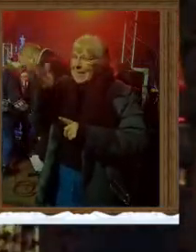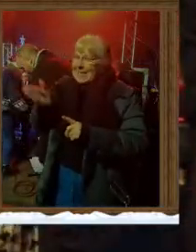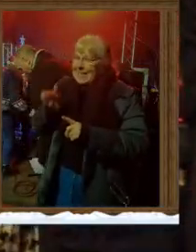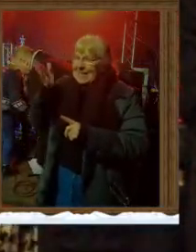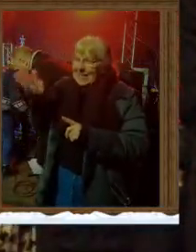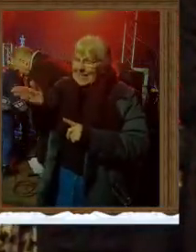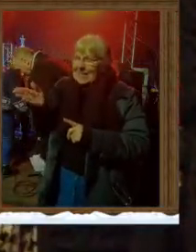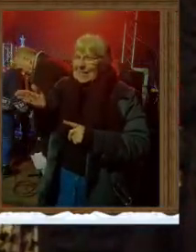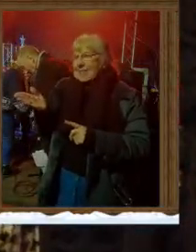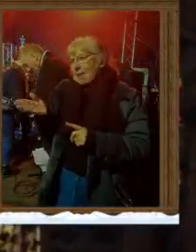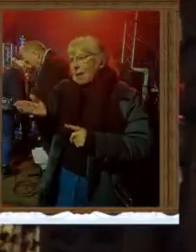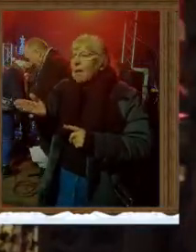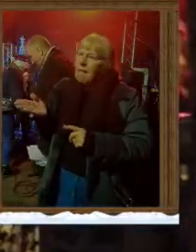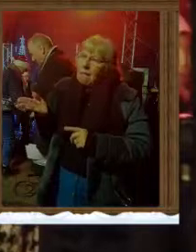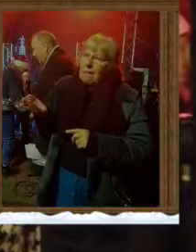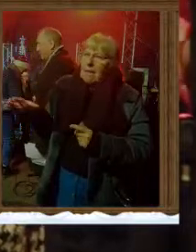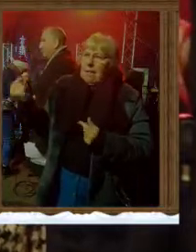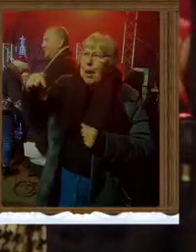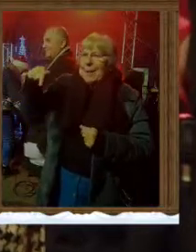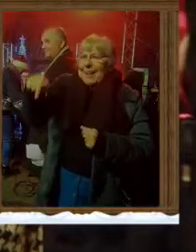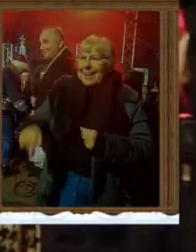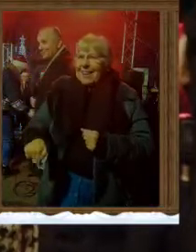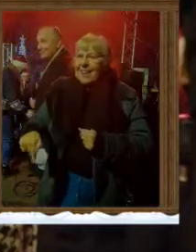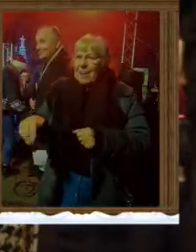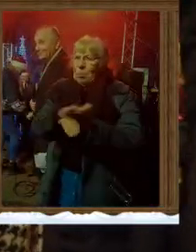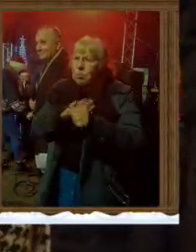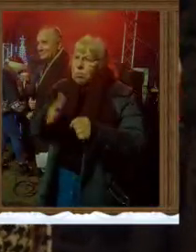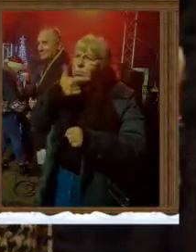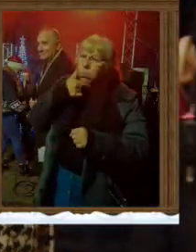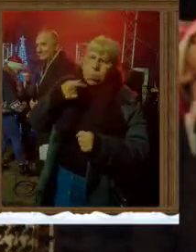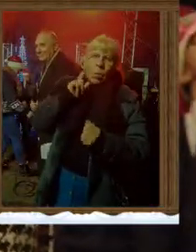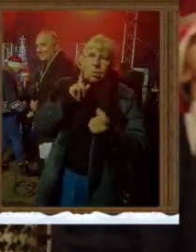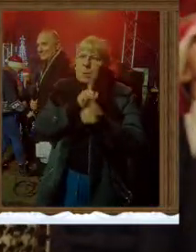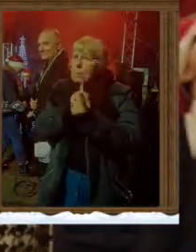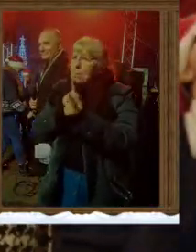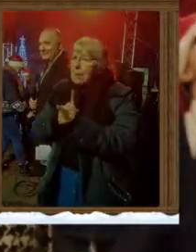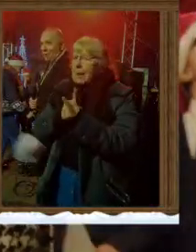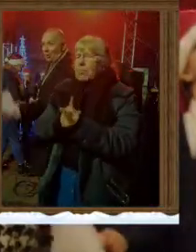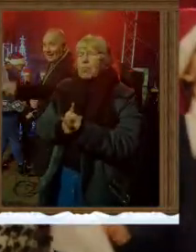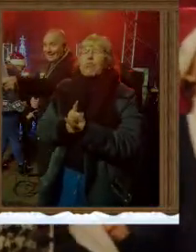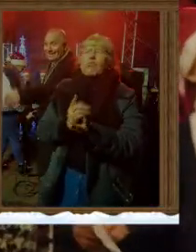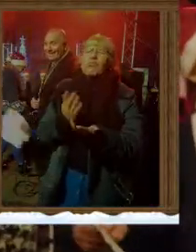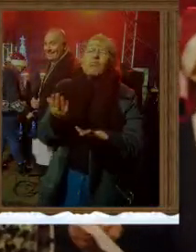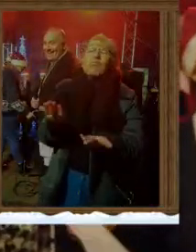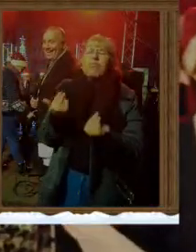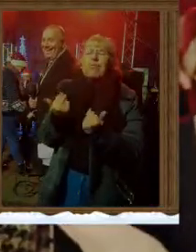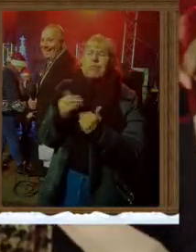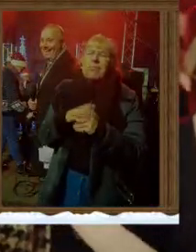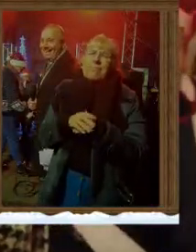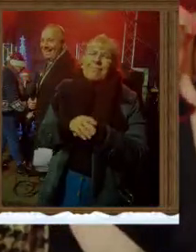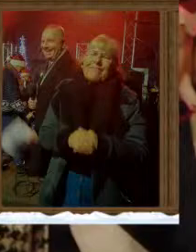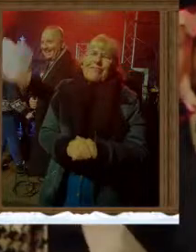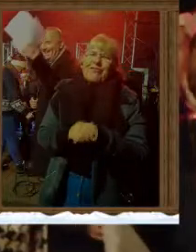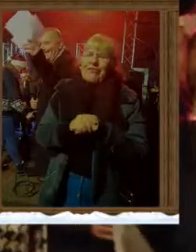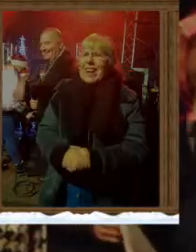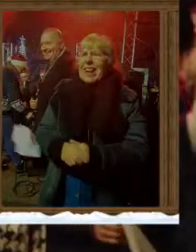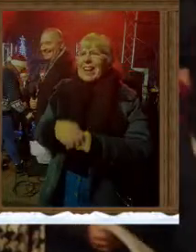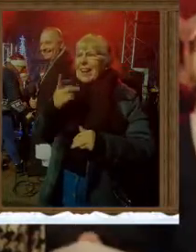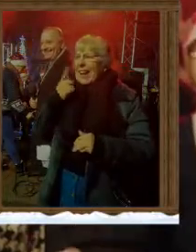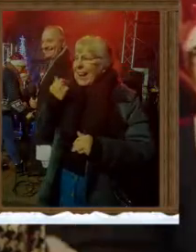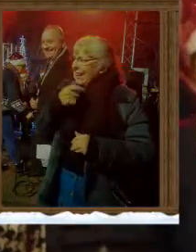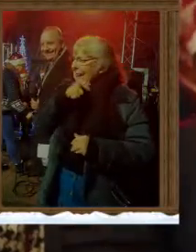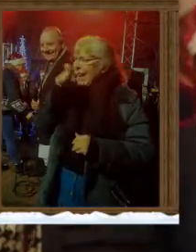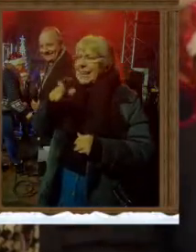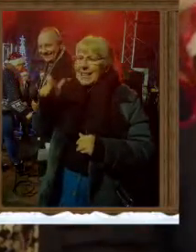and by far, coming down here, meeting the local people, you were by far the friendliest, nicest bunch of people when